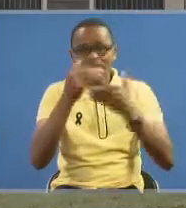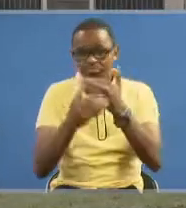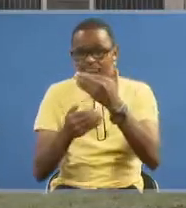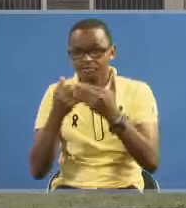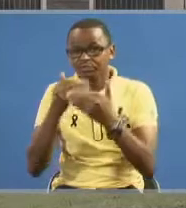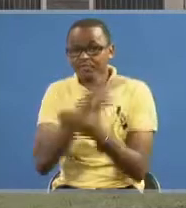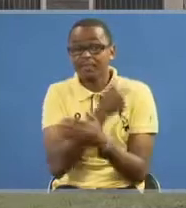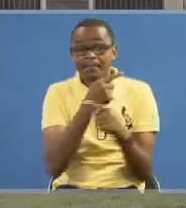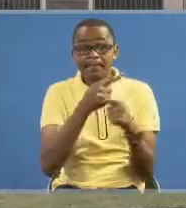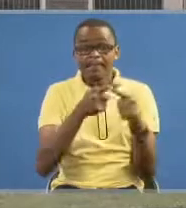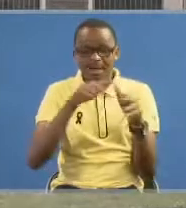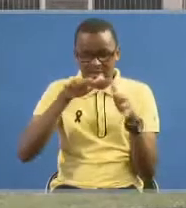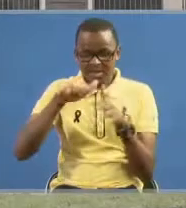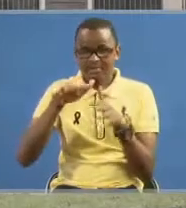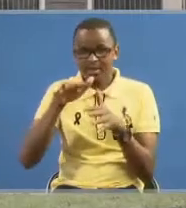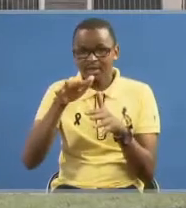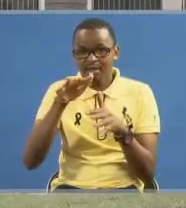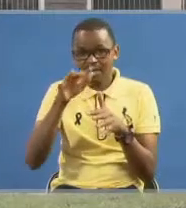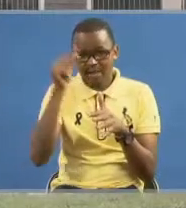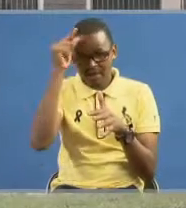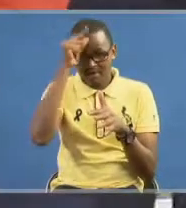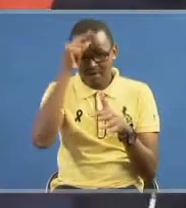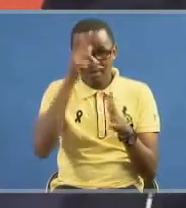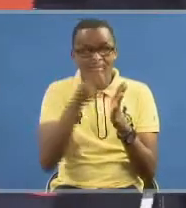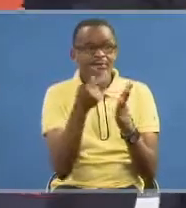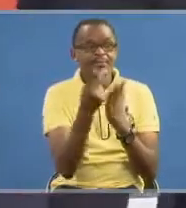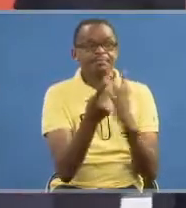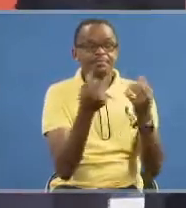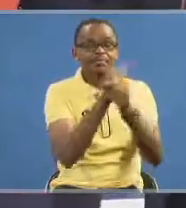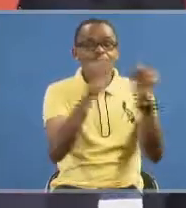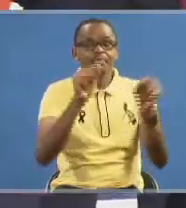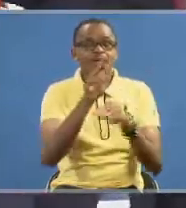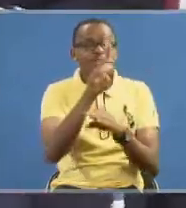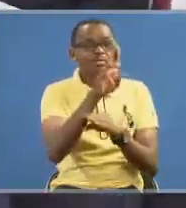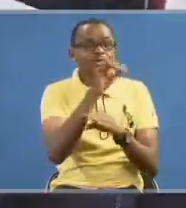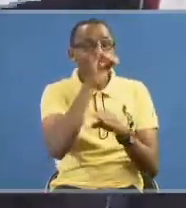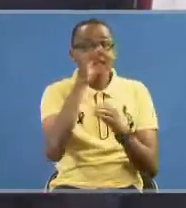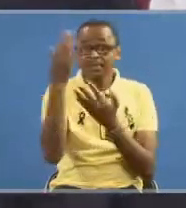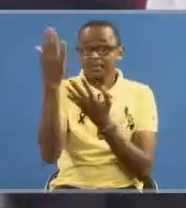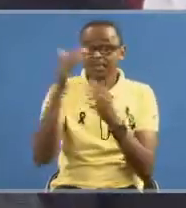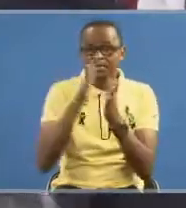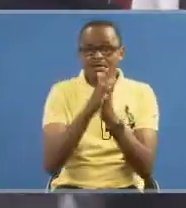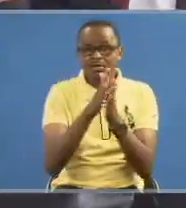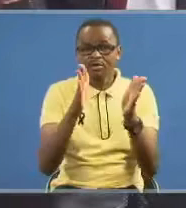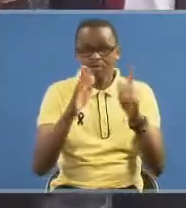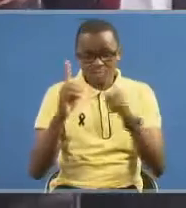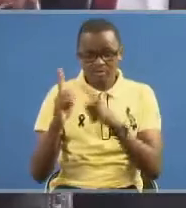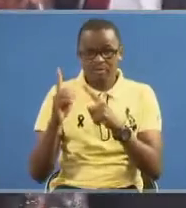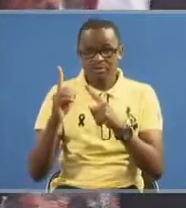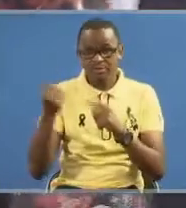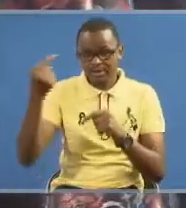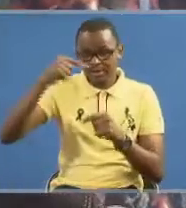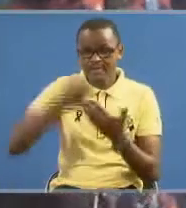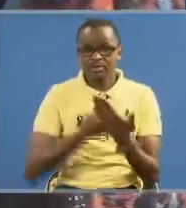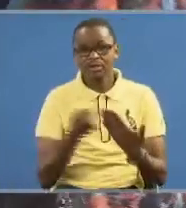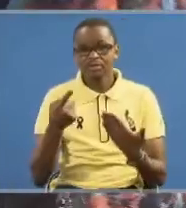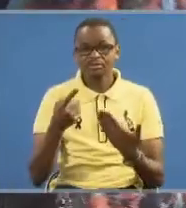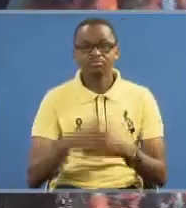hospital, but remains under the government project. President Uhuru Kenyatta is expected to launch the hospital coming week.